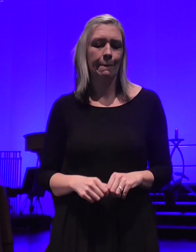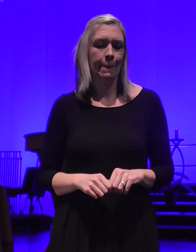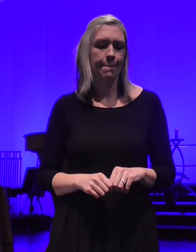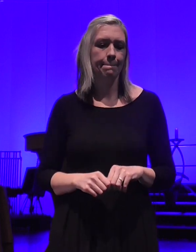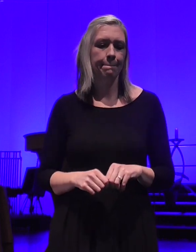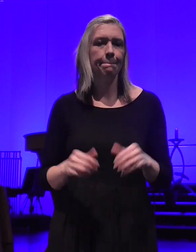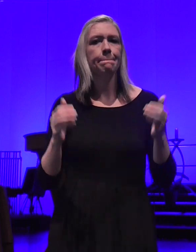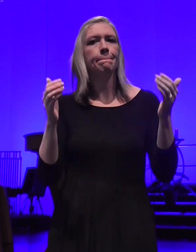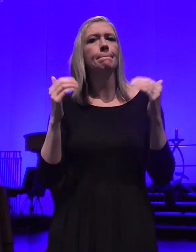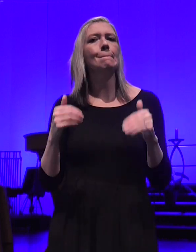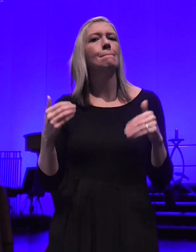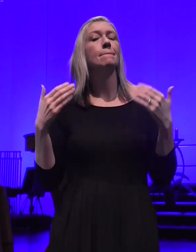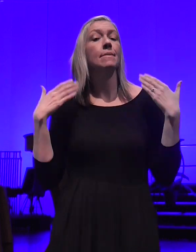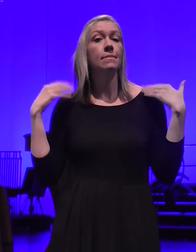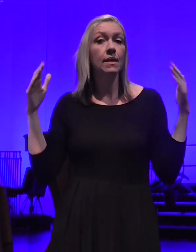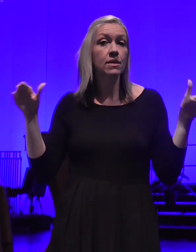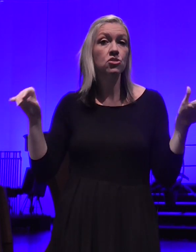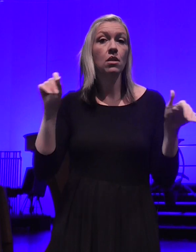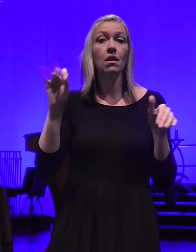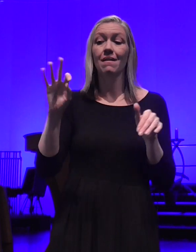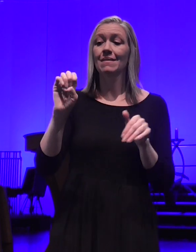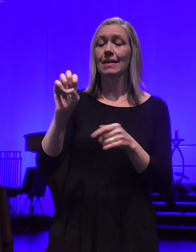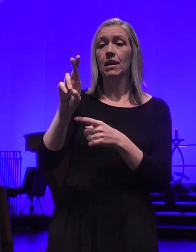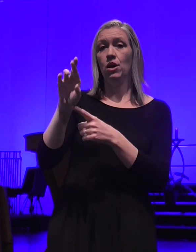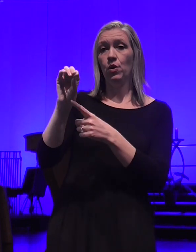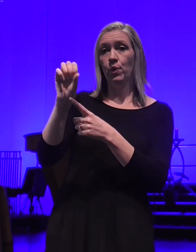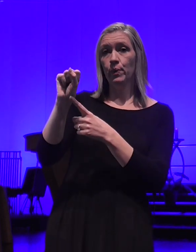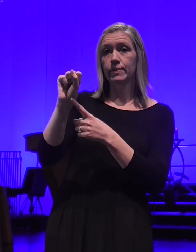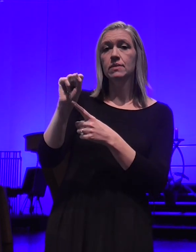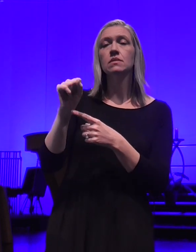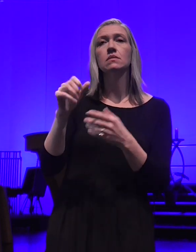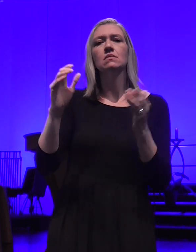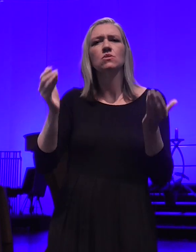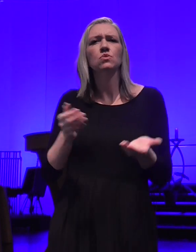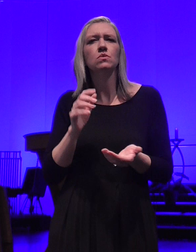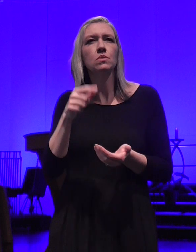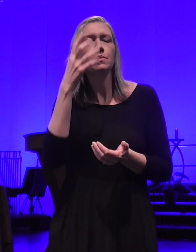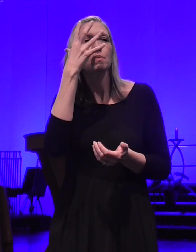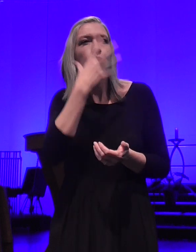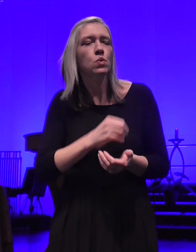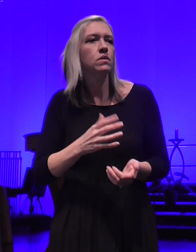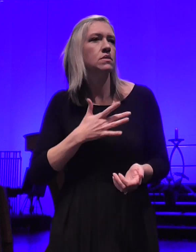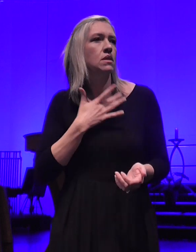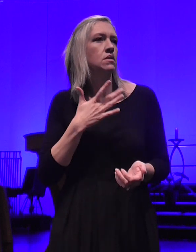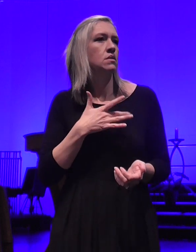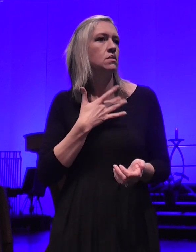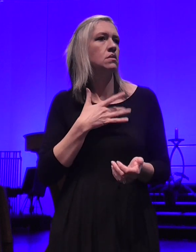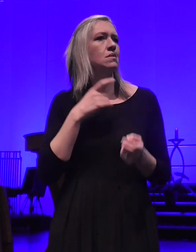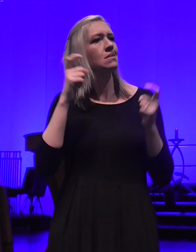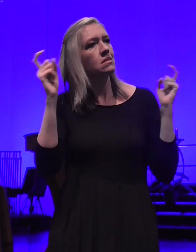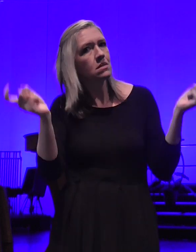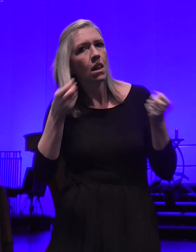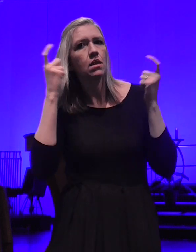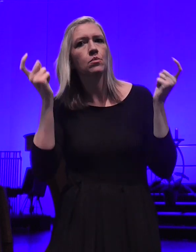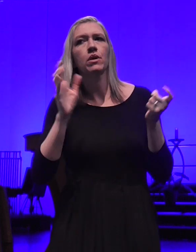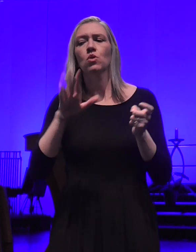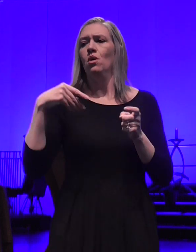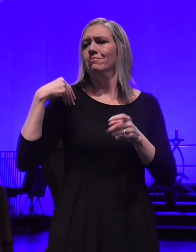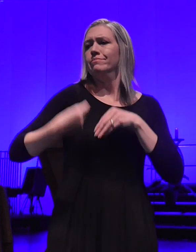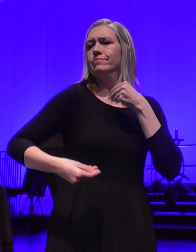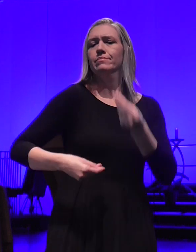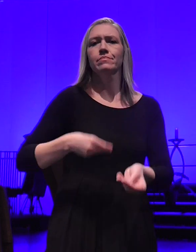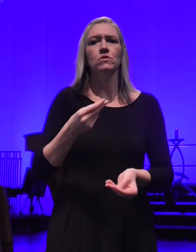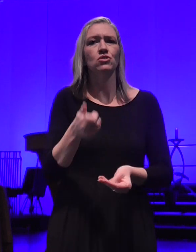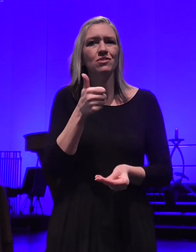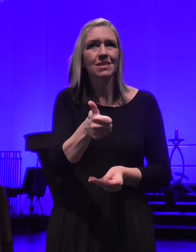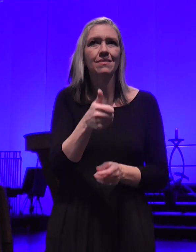May the angel of Eros introduce you to the beauty of your senses, to celebrate your inheritance as a temple of